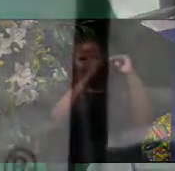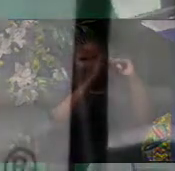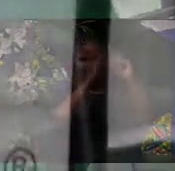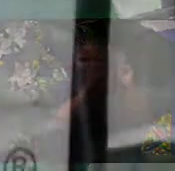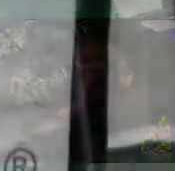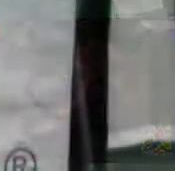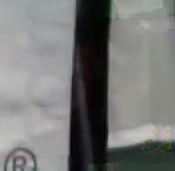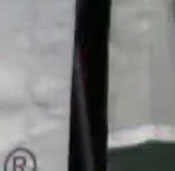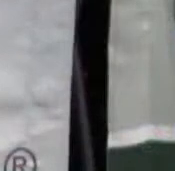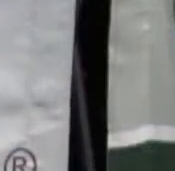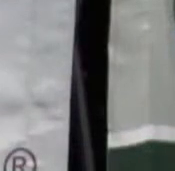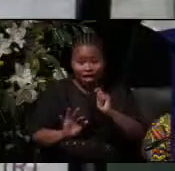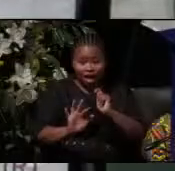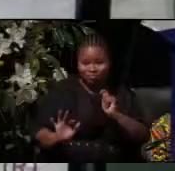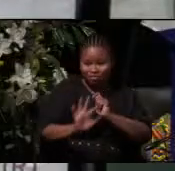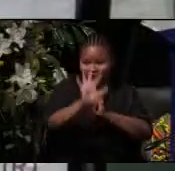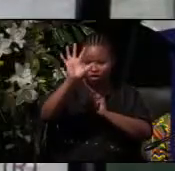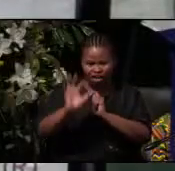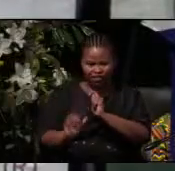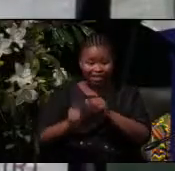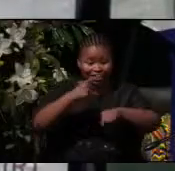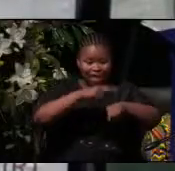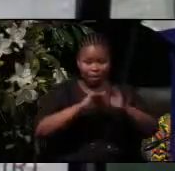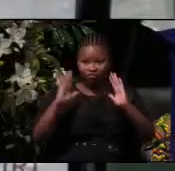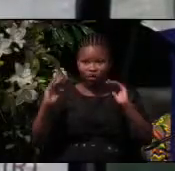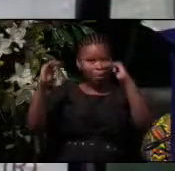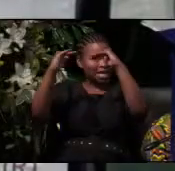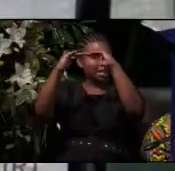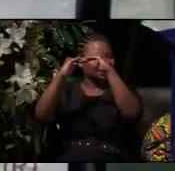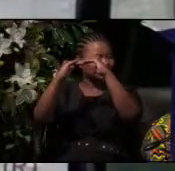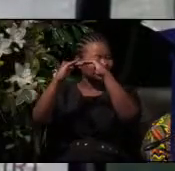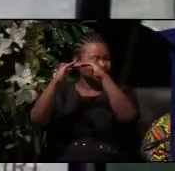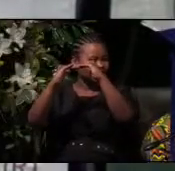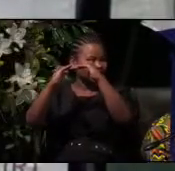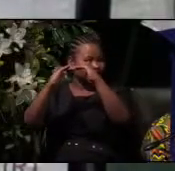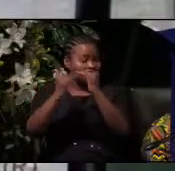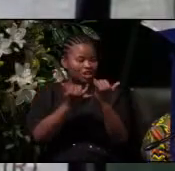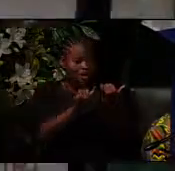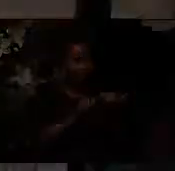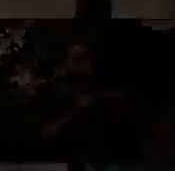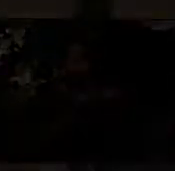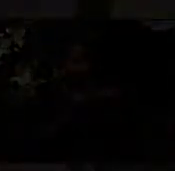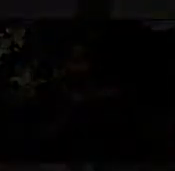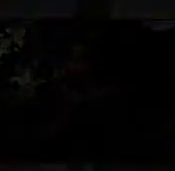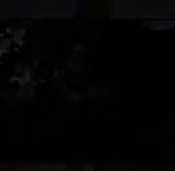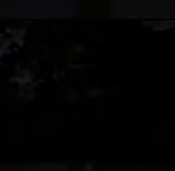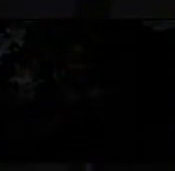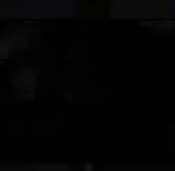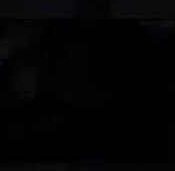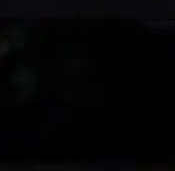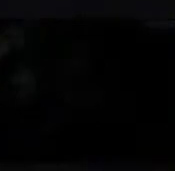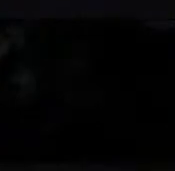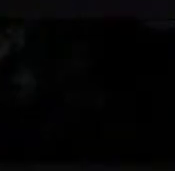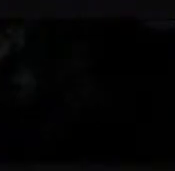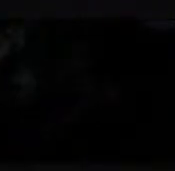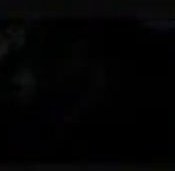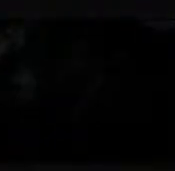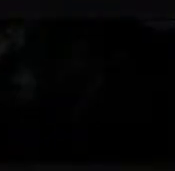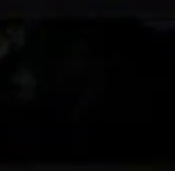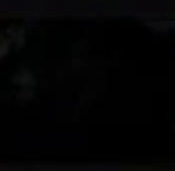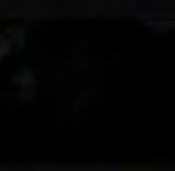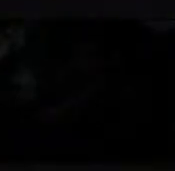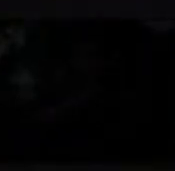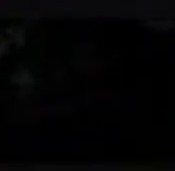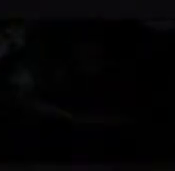of our country since the turnoff of democracy he has chat a national National provincial